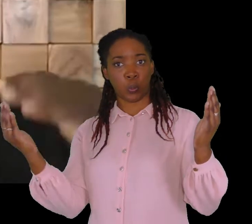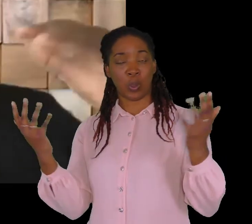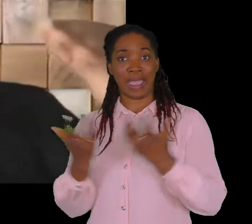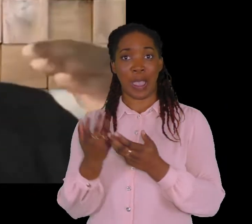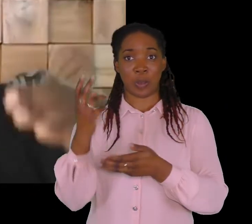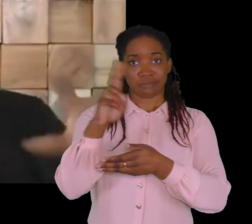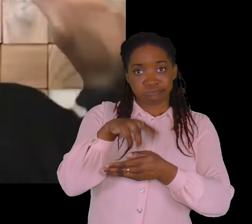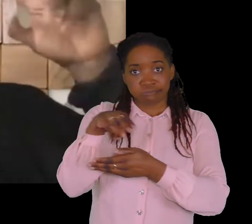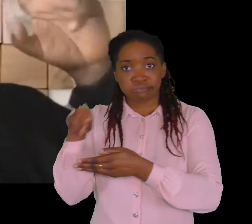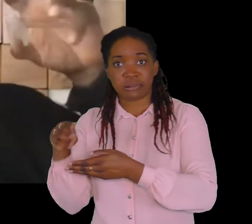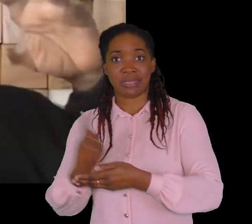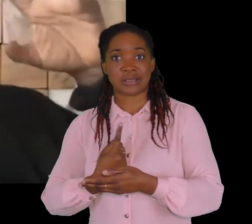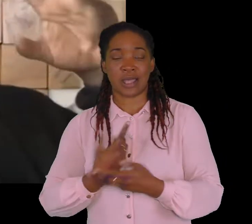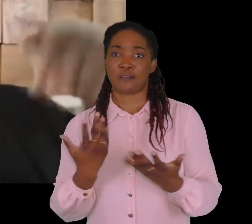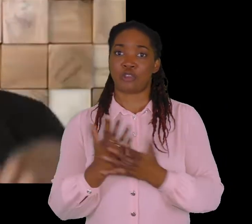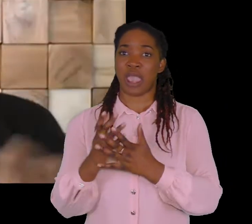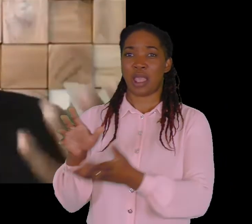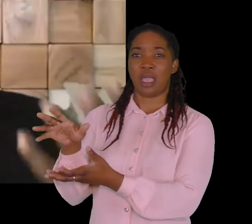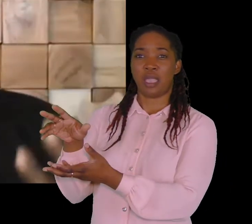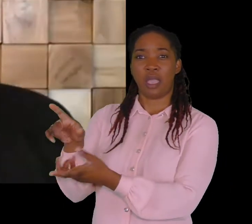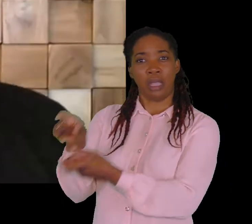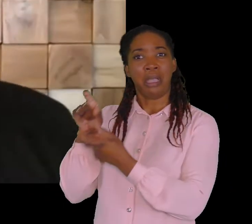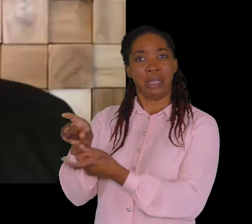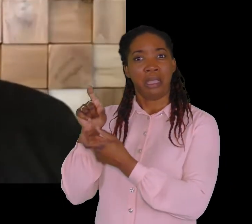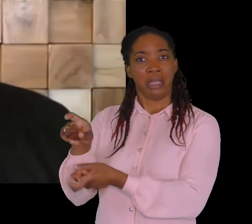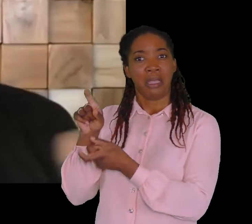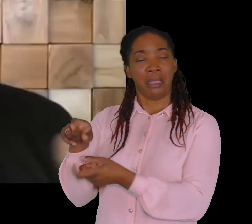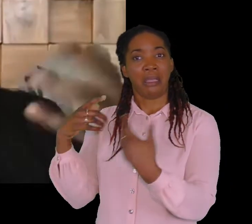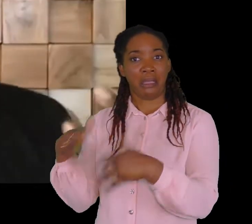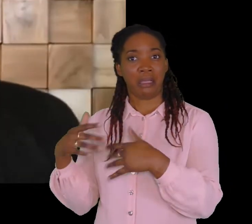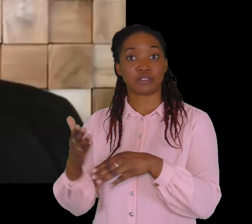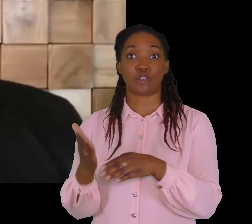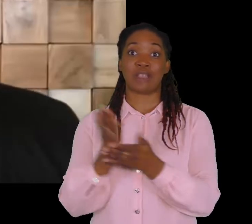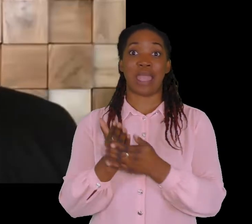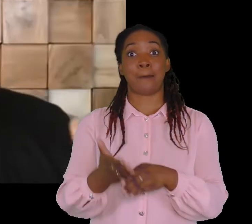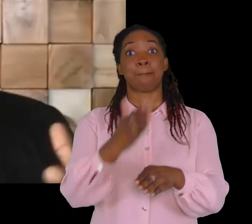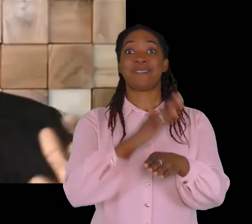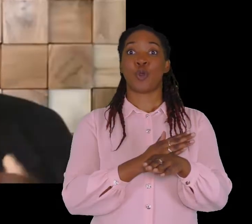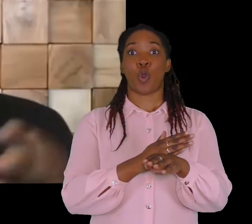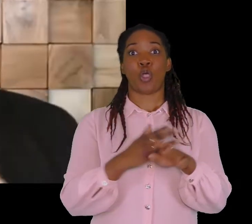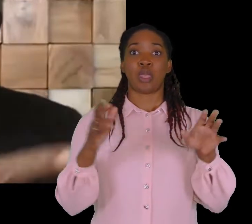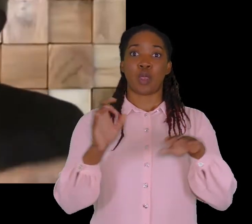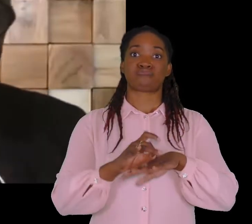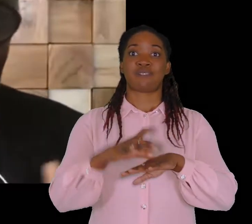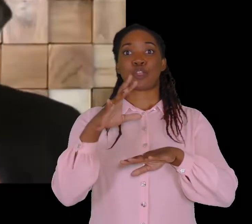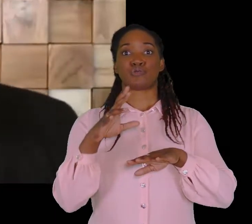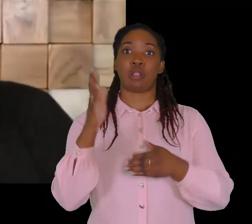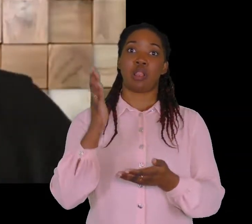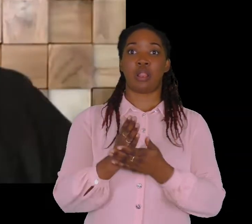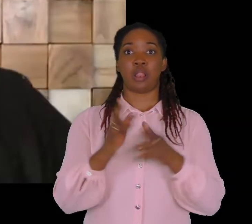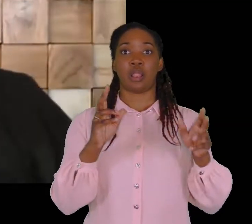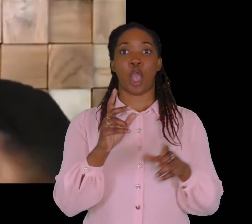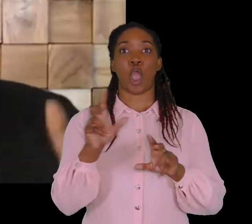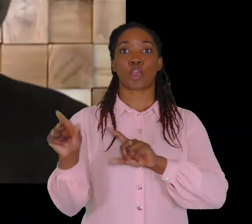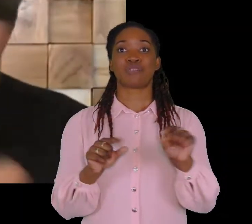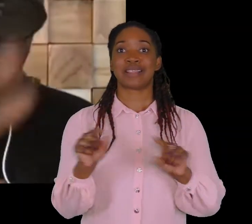moment before the curators like me and others, you know, came along, and that perhaps Shaheen morphed